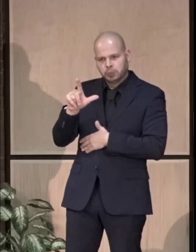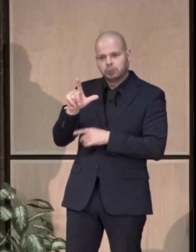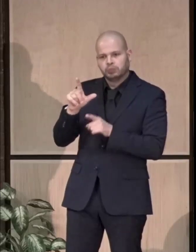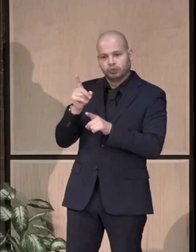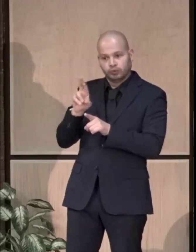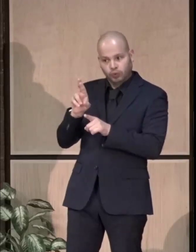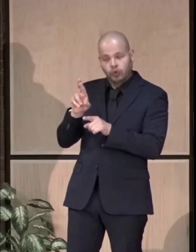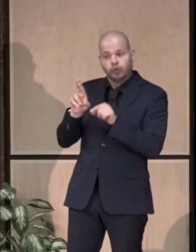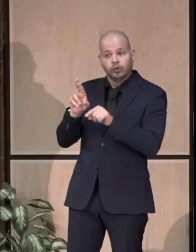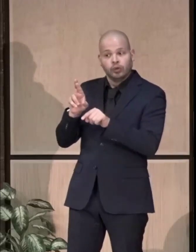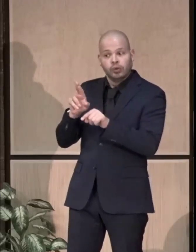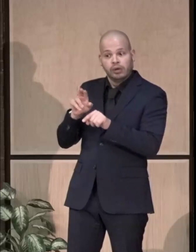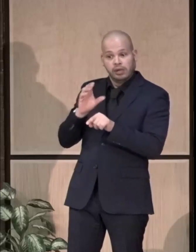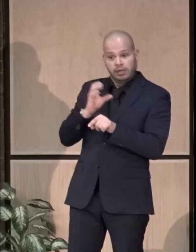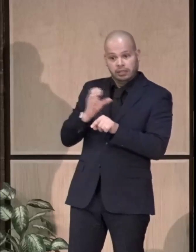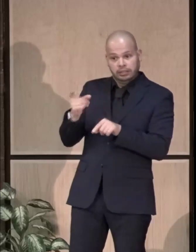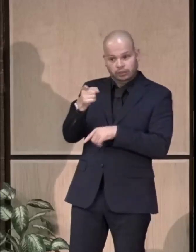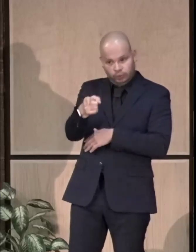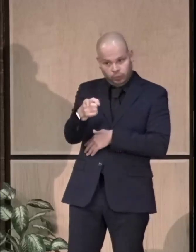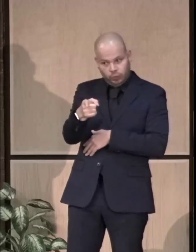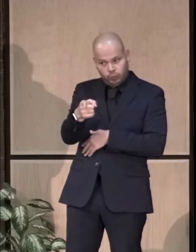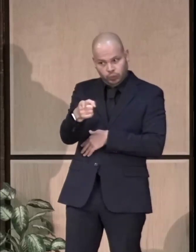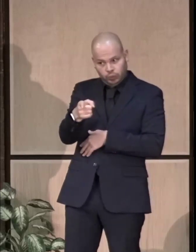2023? Yes, sir. Okay, who's Patrick Dean?